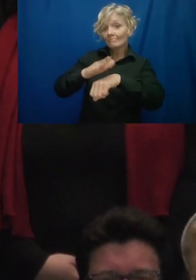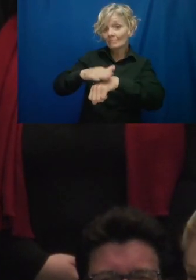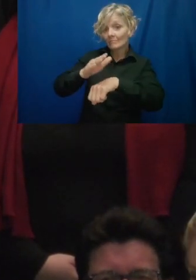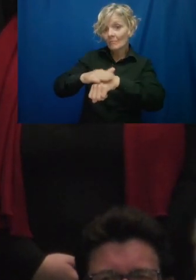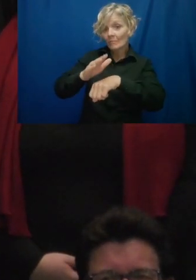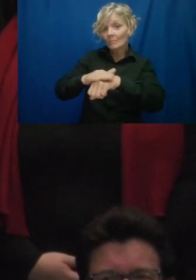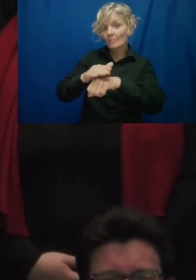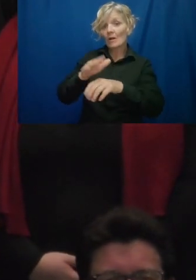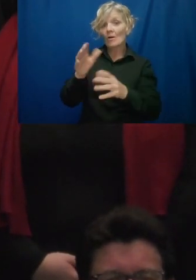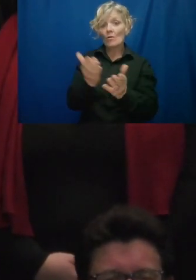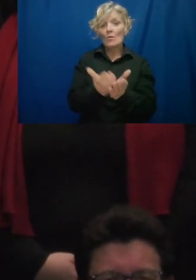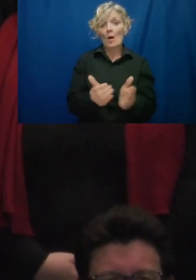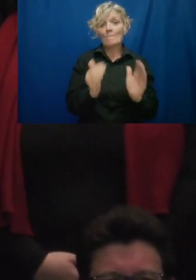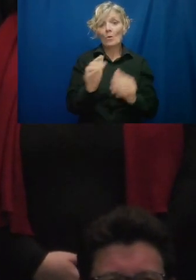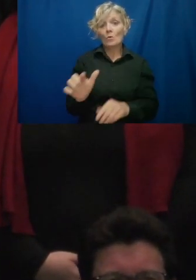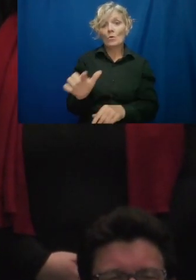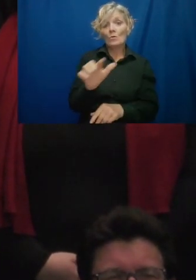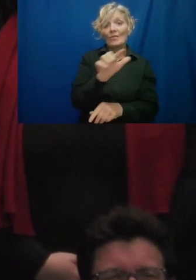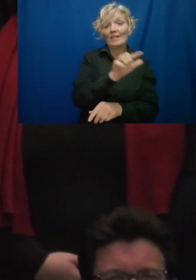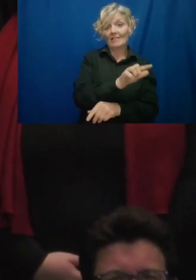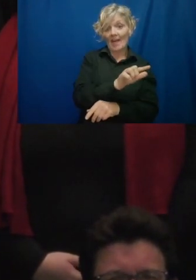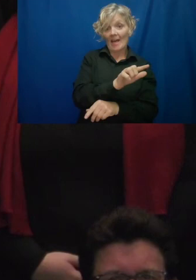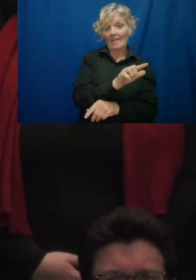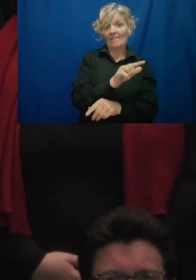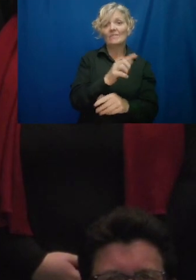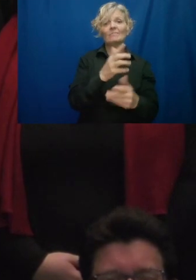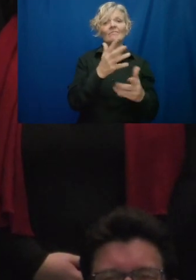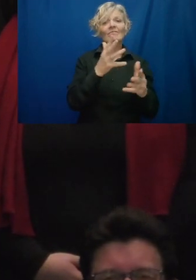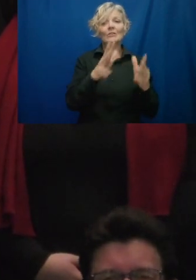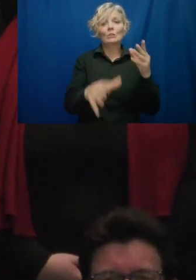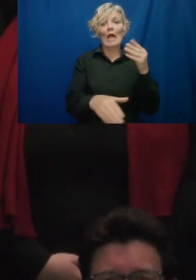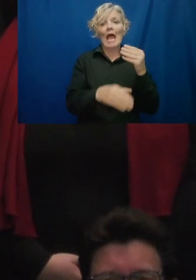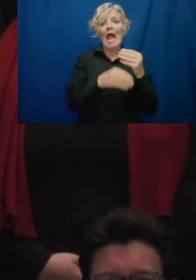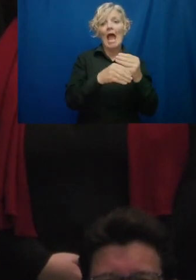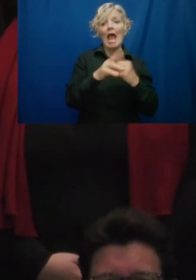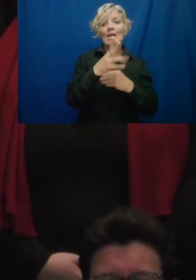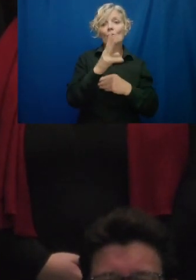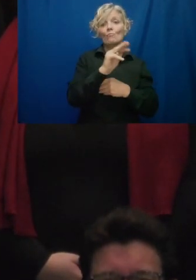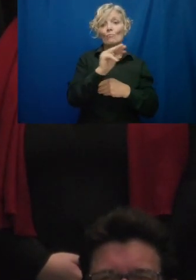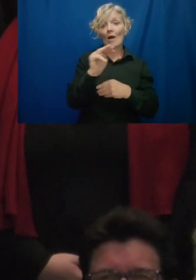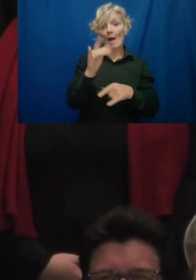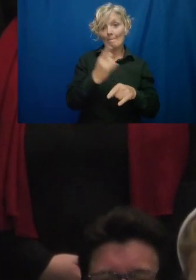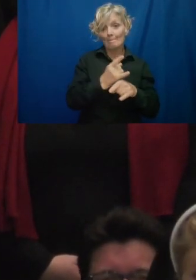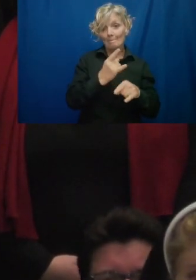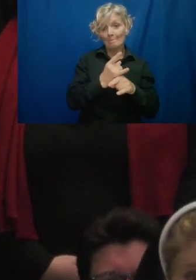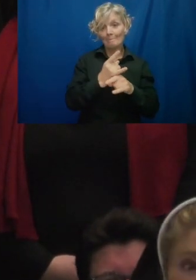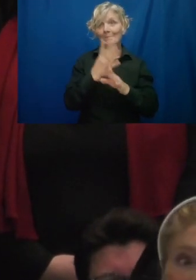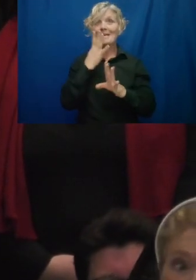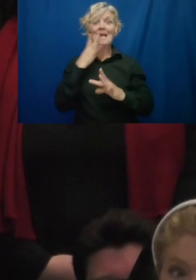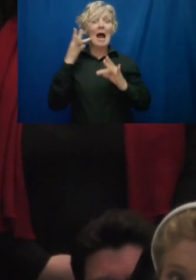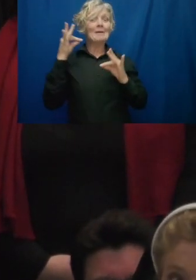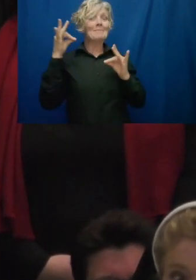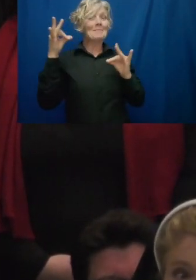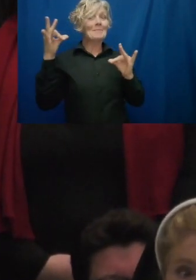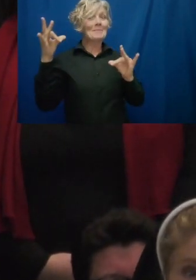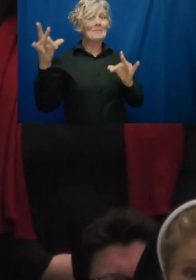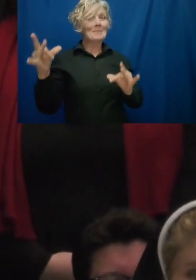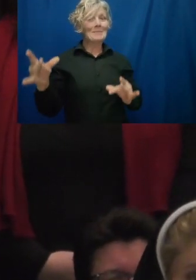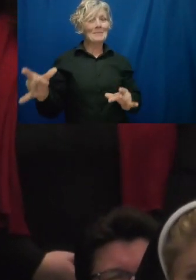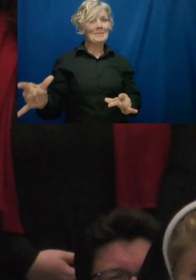be aware that the bowl on the left has been laced with rum.